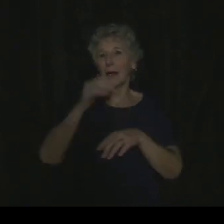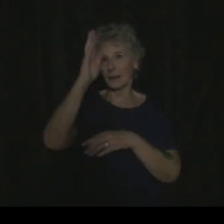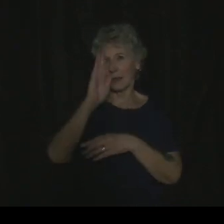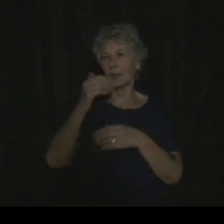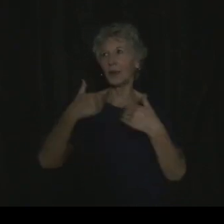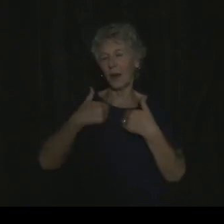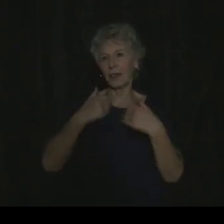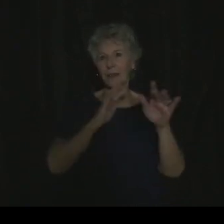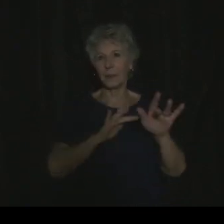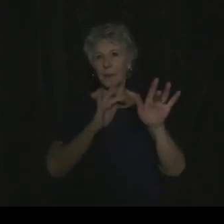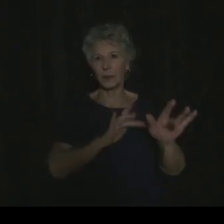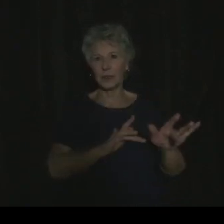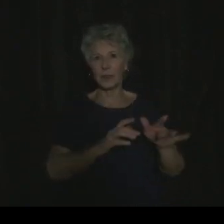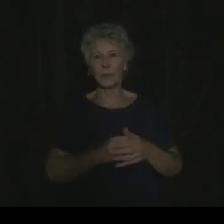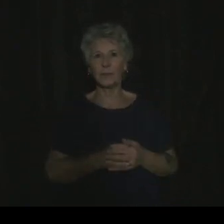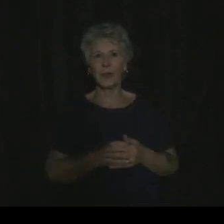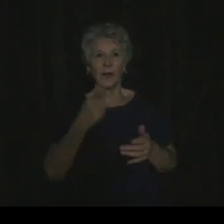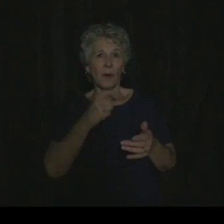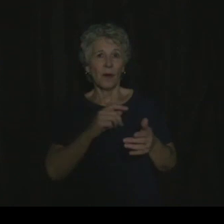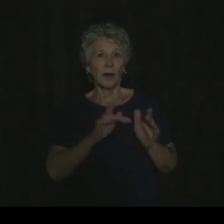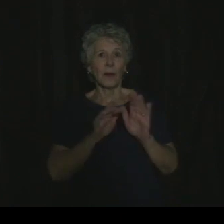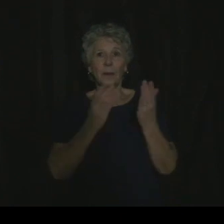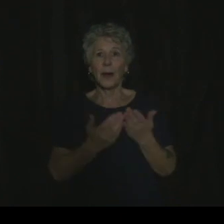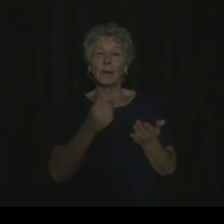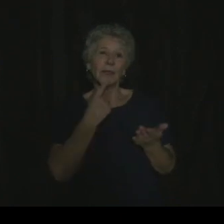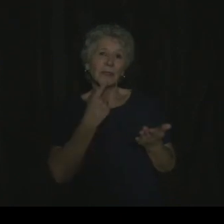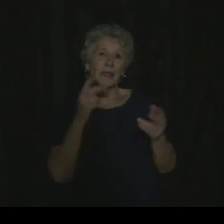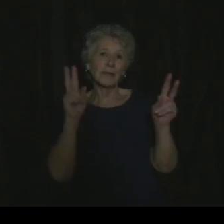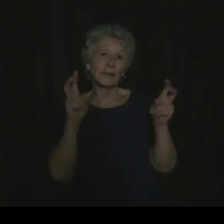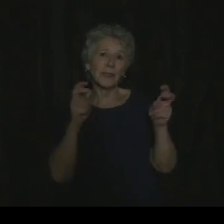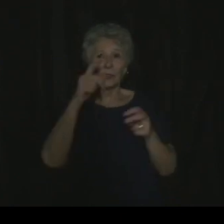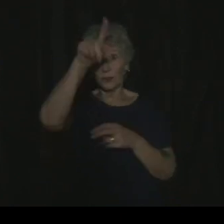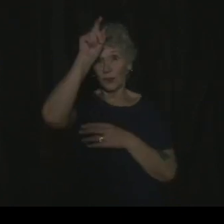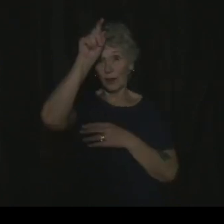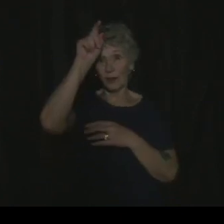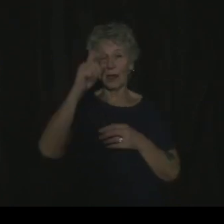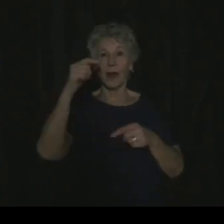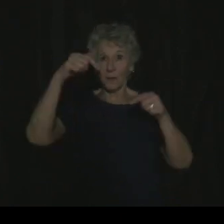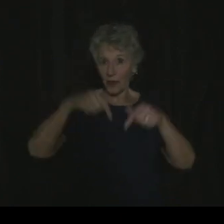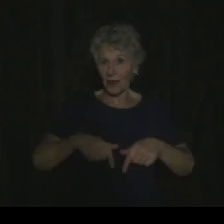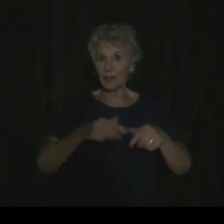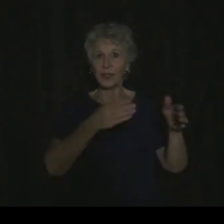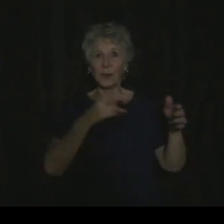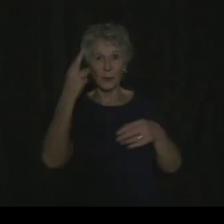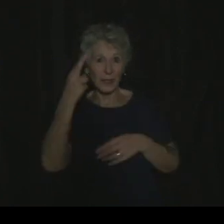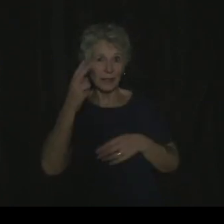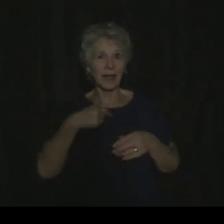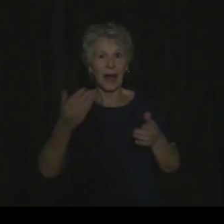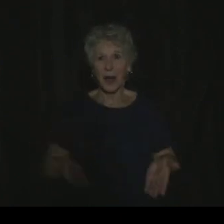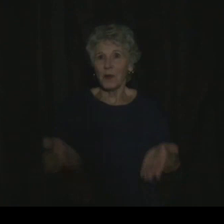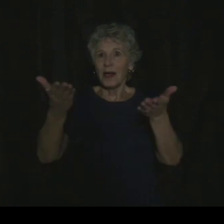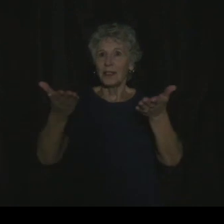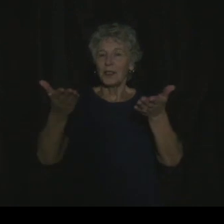mercy. For the scripture says to Pharaoh, for this very purpose I have raised you up, that